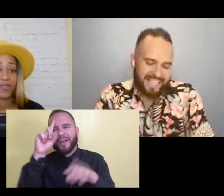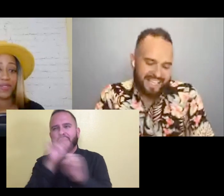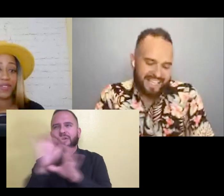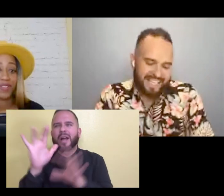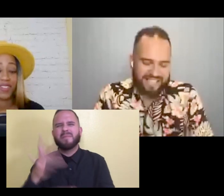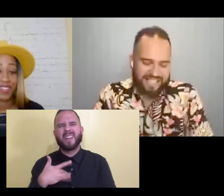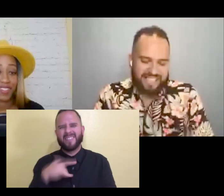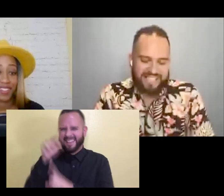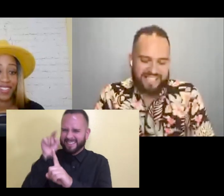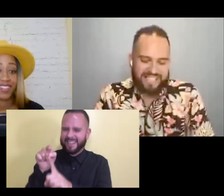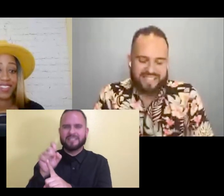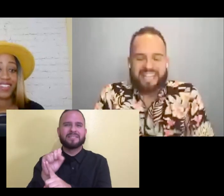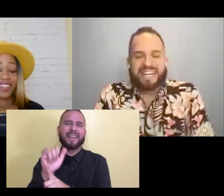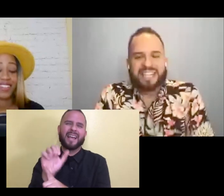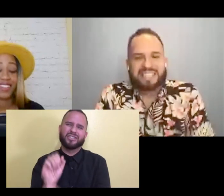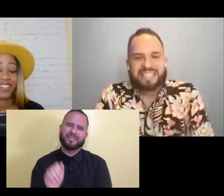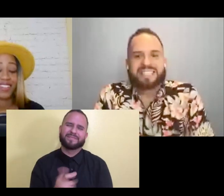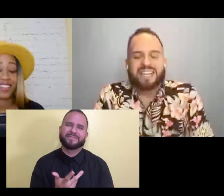yeah,